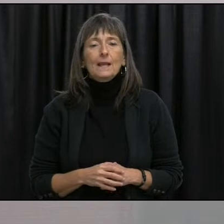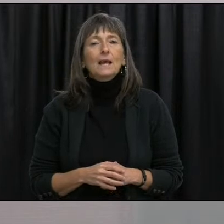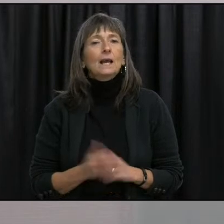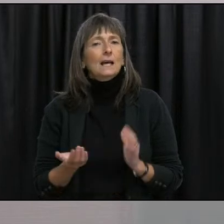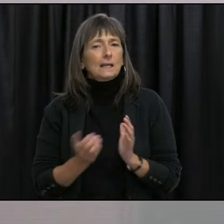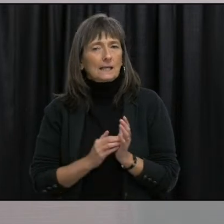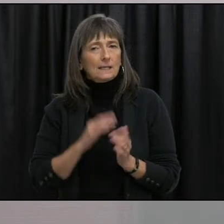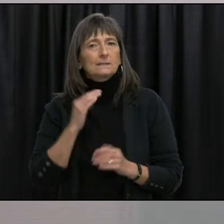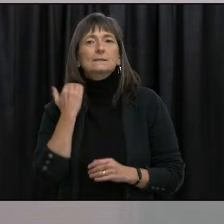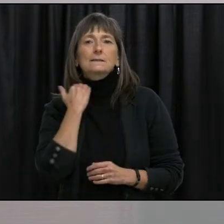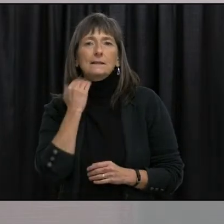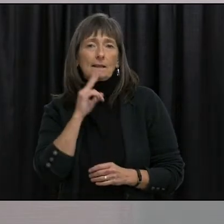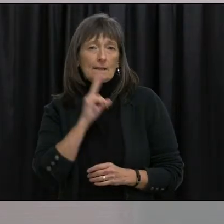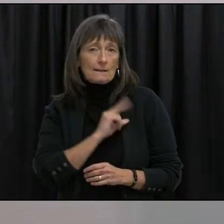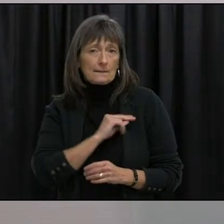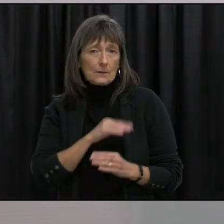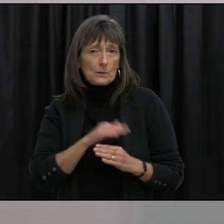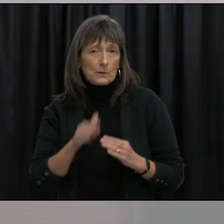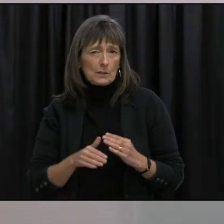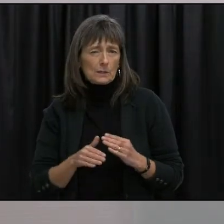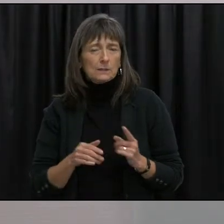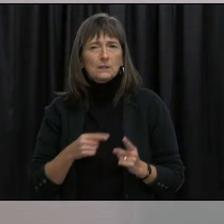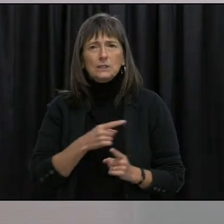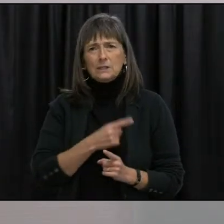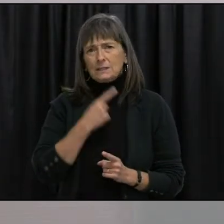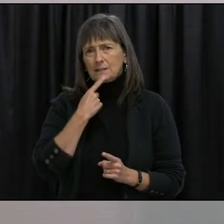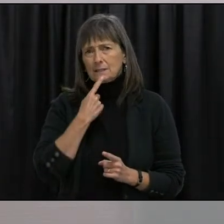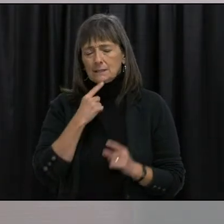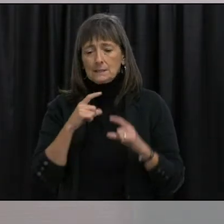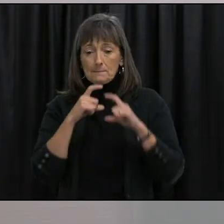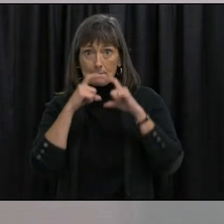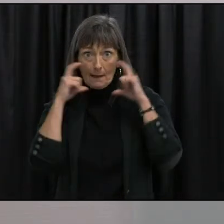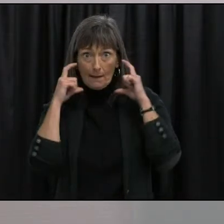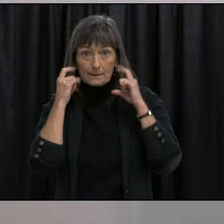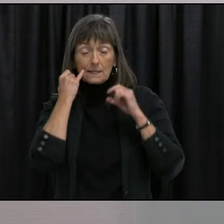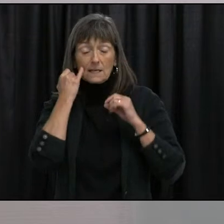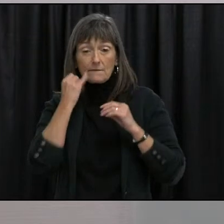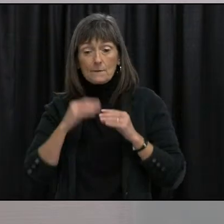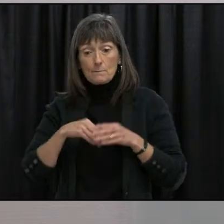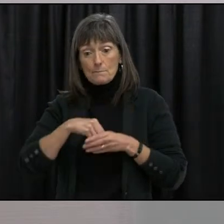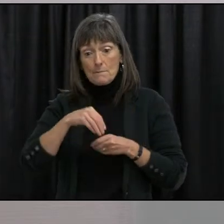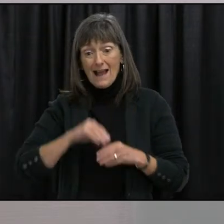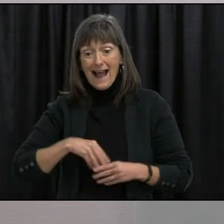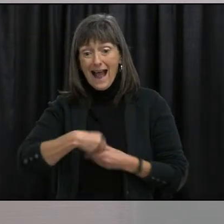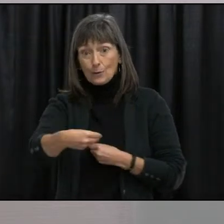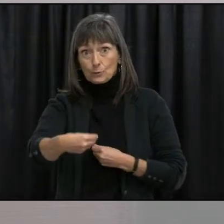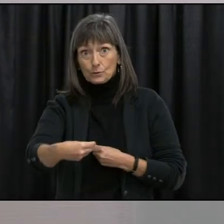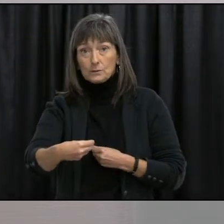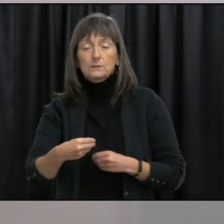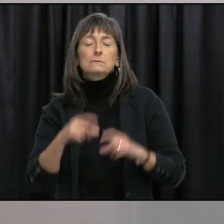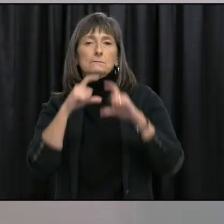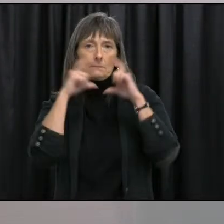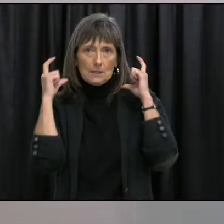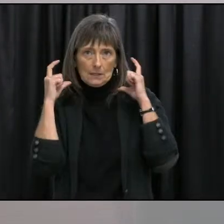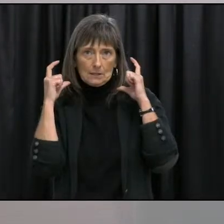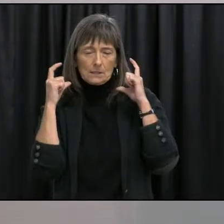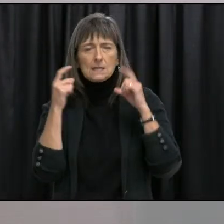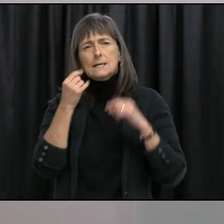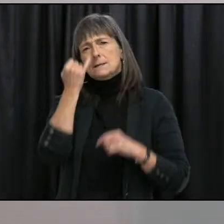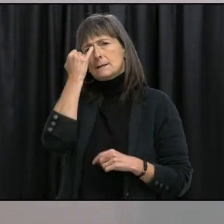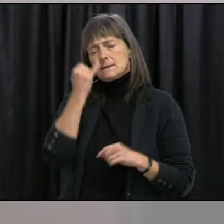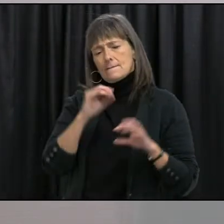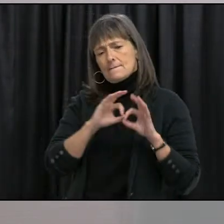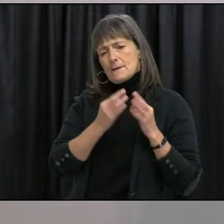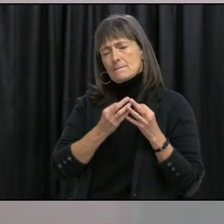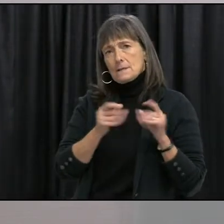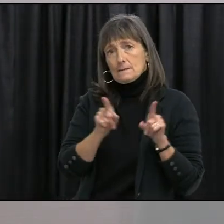Thanksgiving weekend, you talk about masks, and you mentioned if you move, you mask, particularly for families who are in the same bubble. What